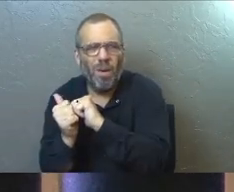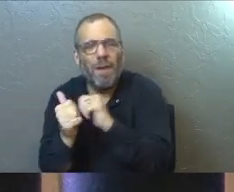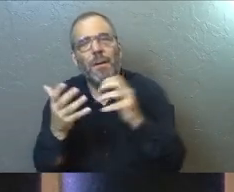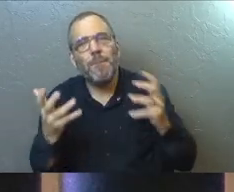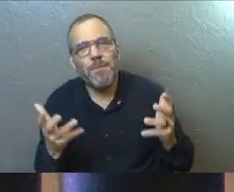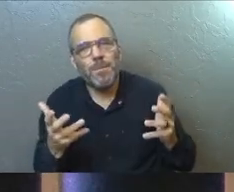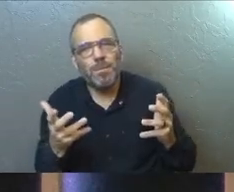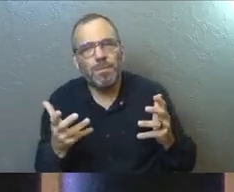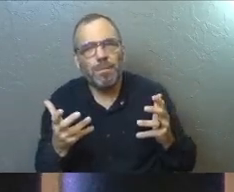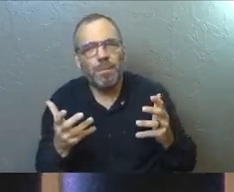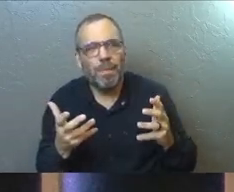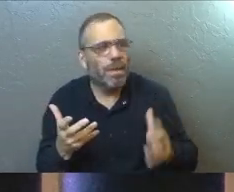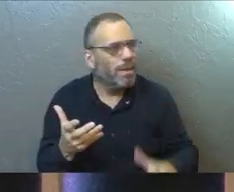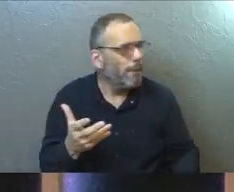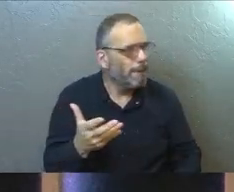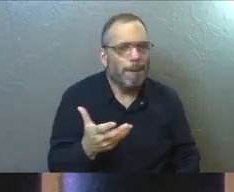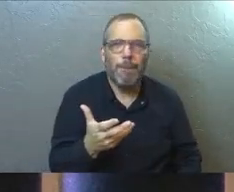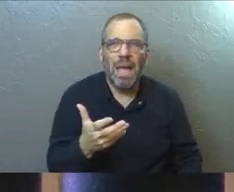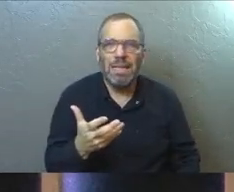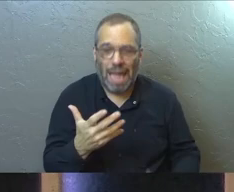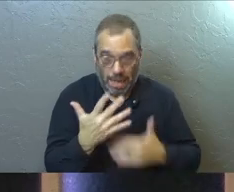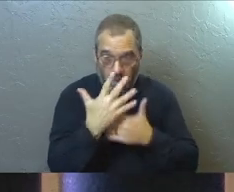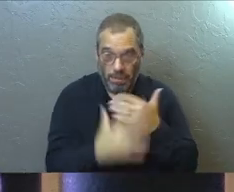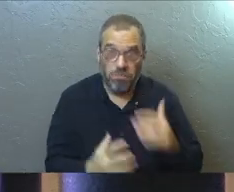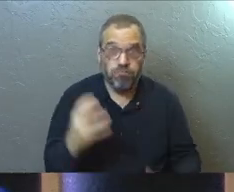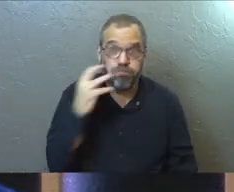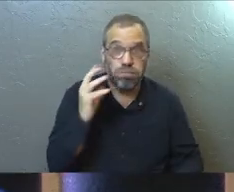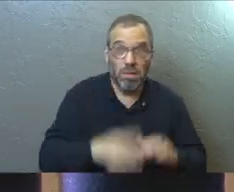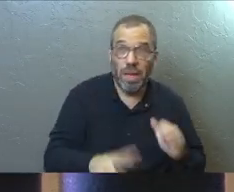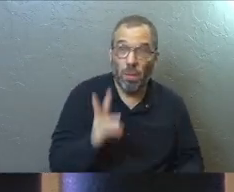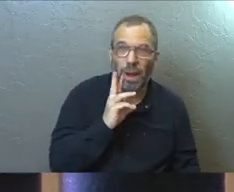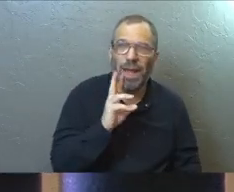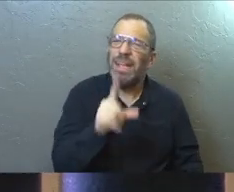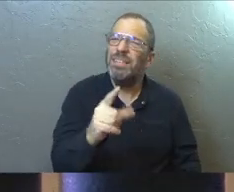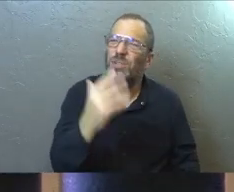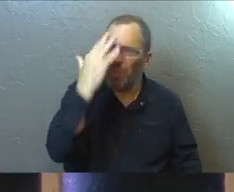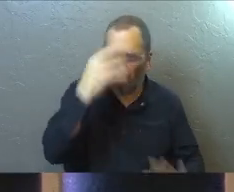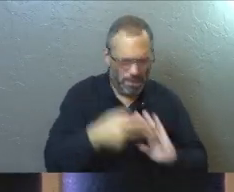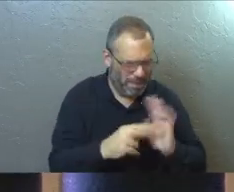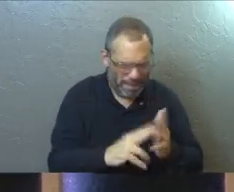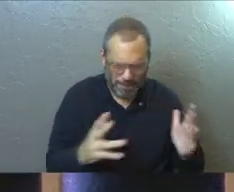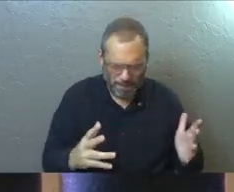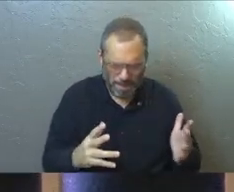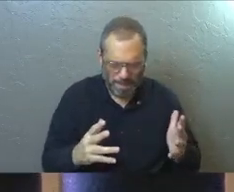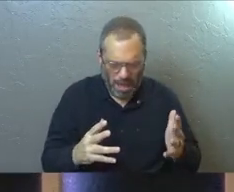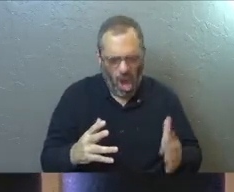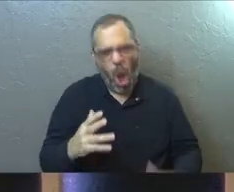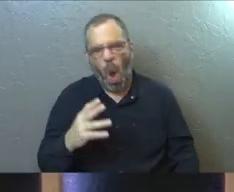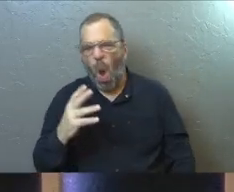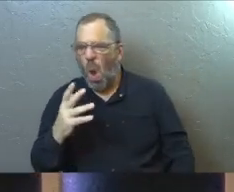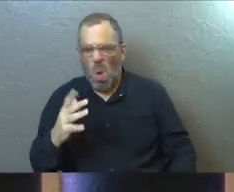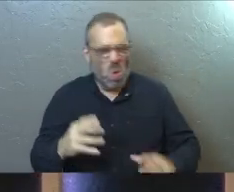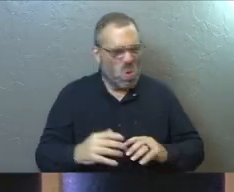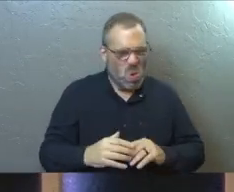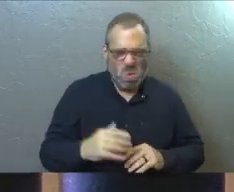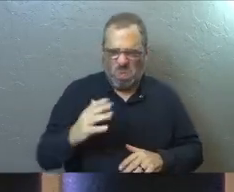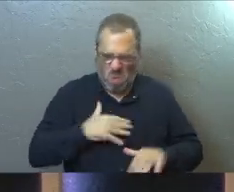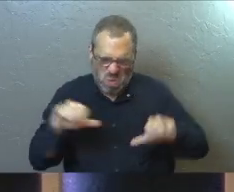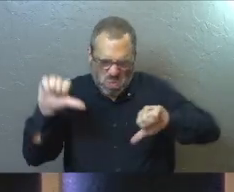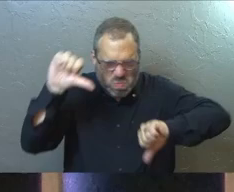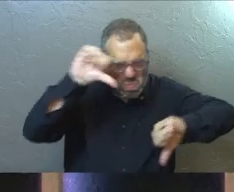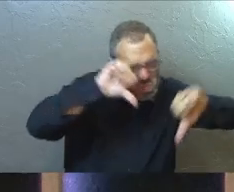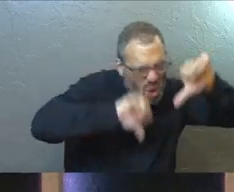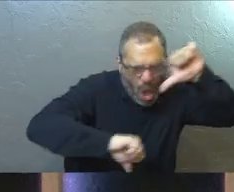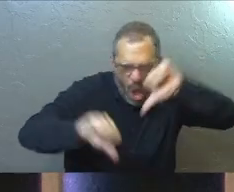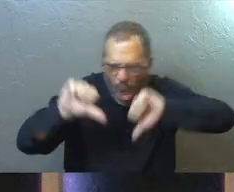So we'll say things like, blood is thicker than water. And you know what we're implying? We're implying that, like, there's some kind of